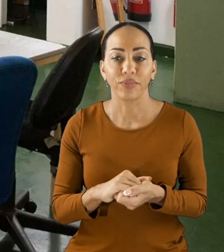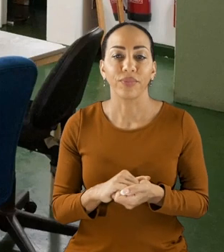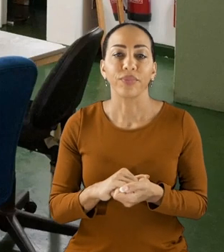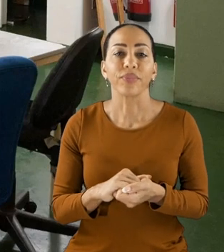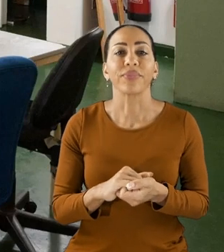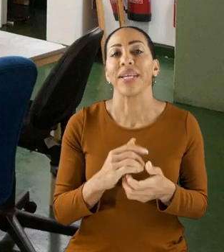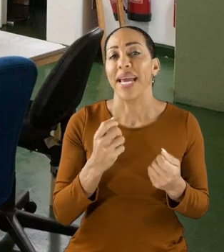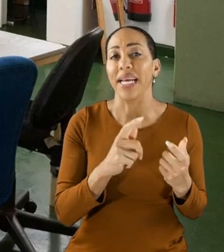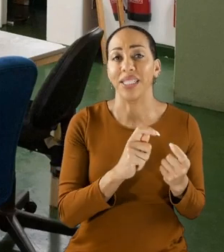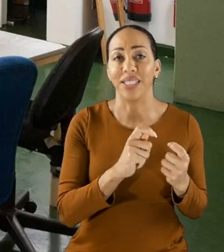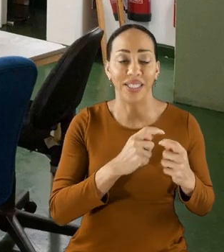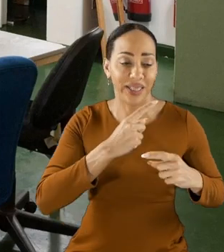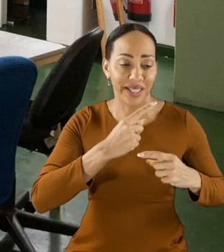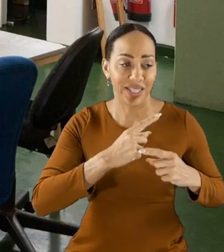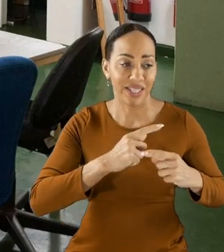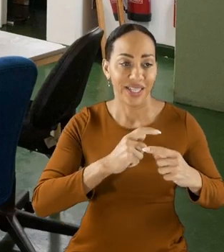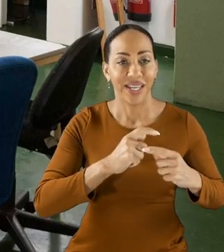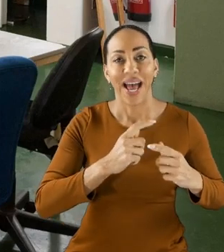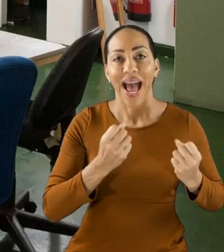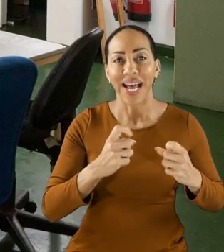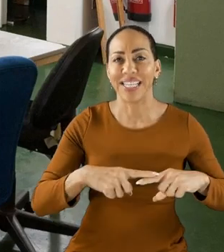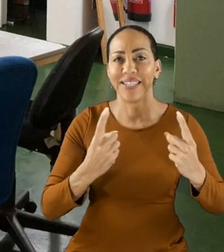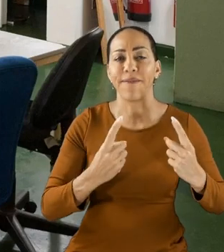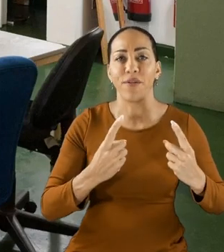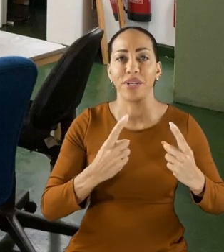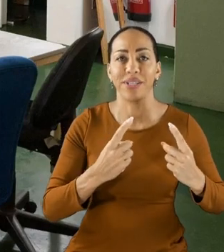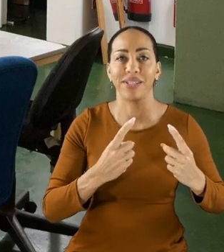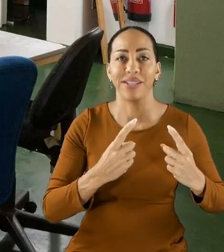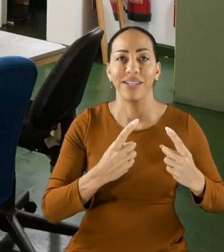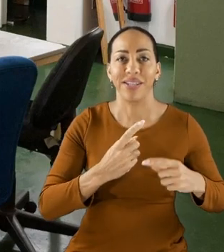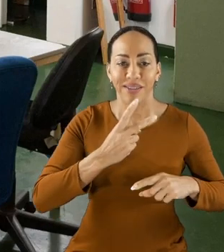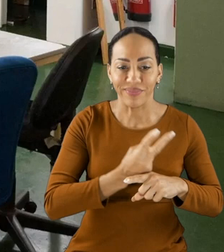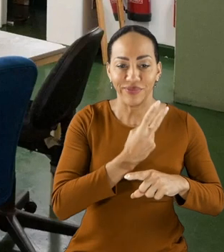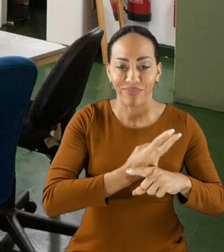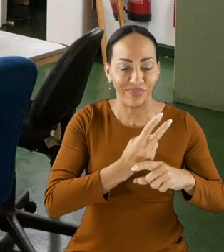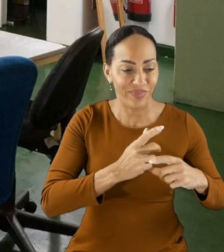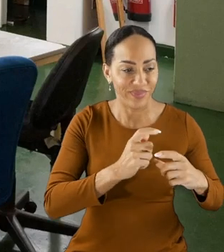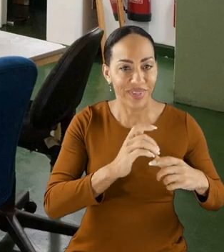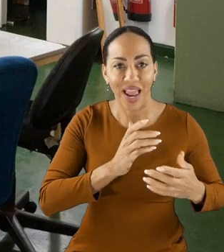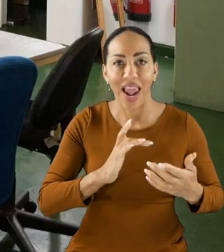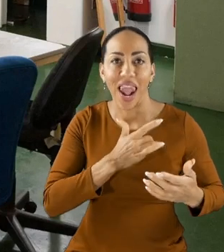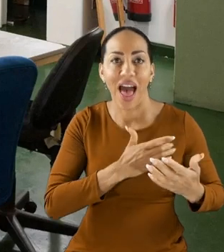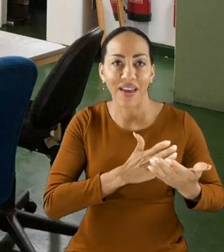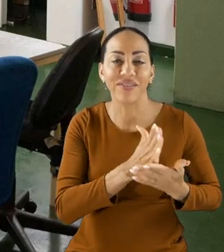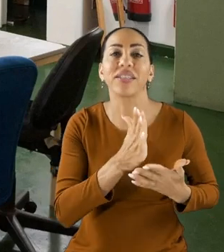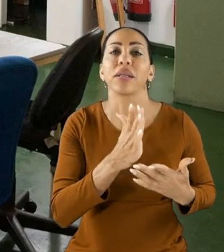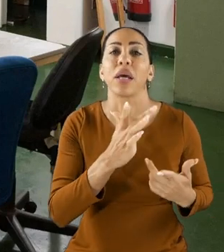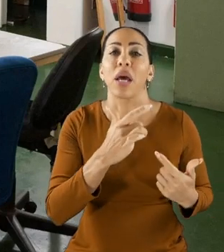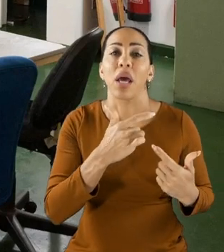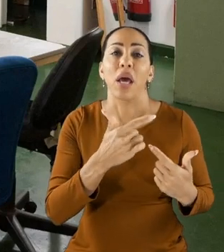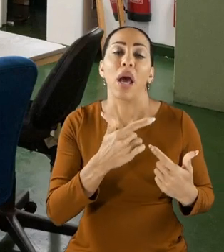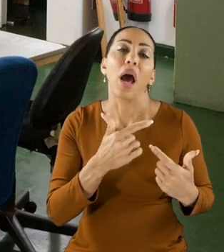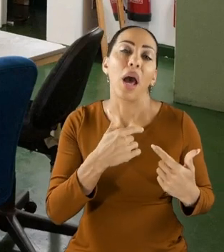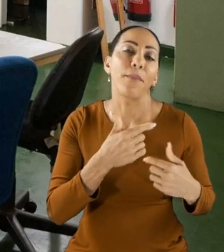The show's been through quite a lot of different lives, in that it was originally very much about me coming to terms with being in quite a